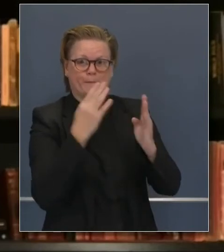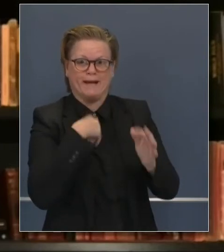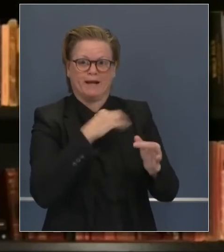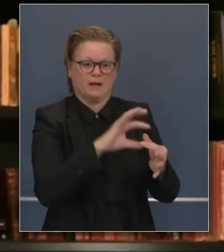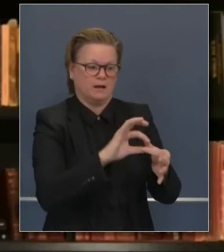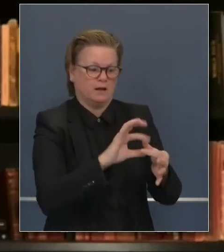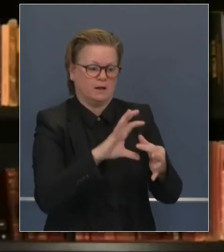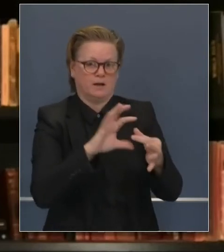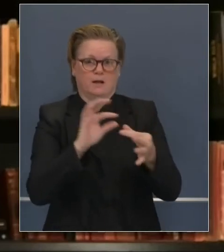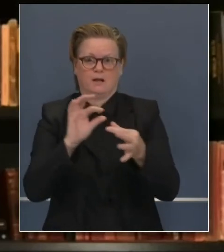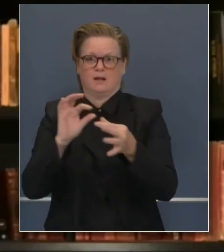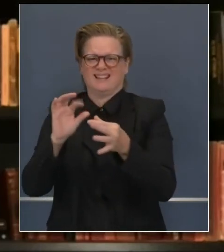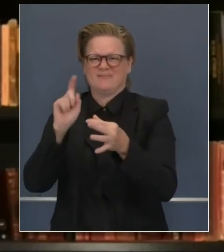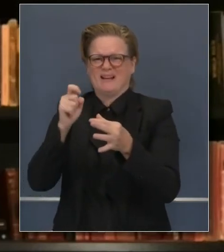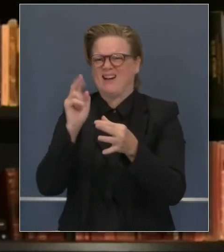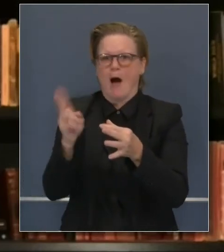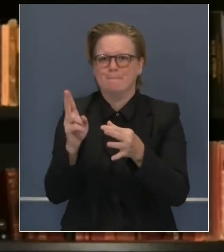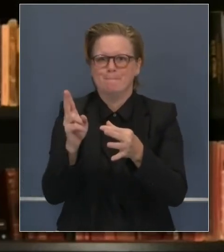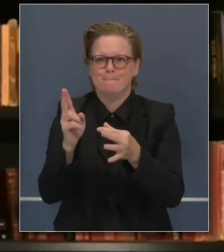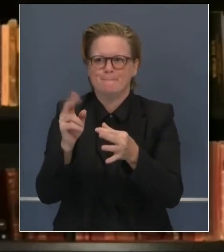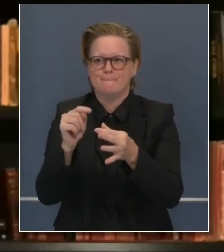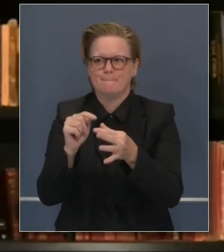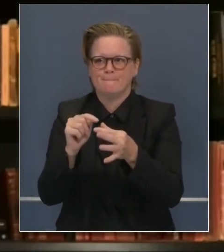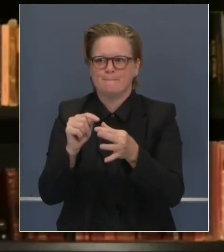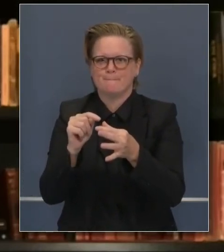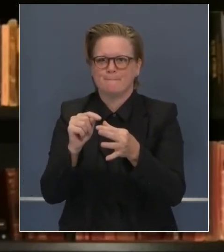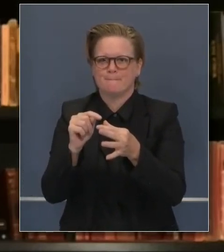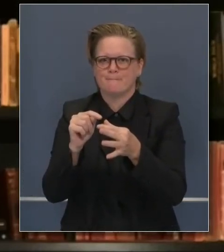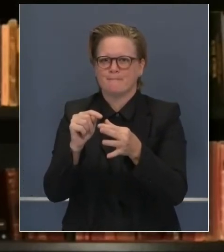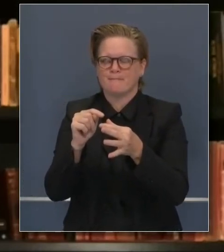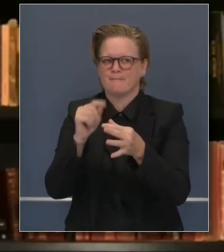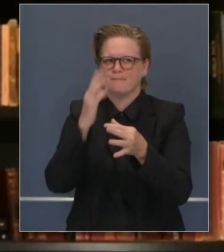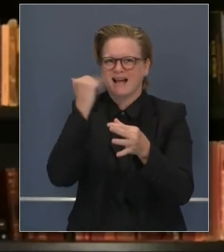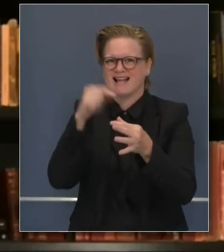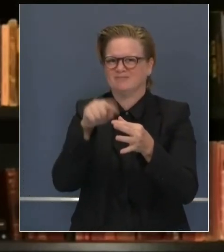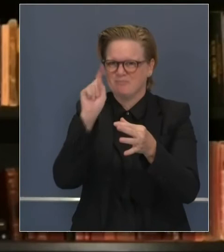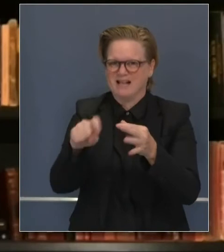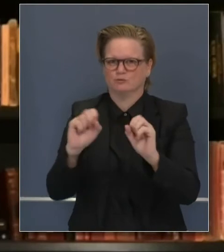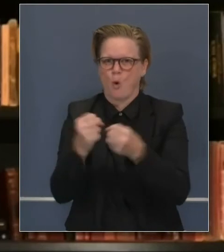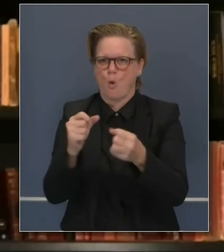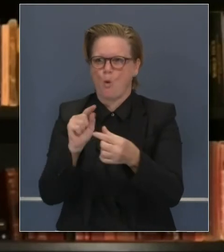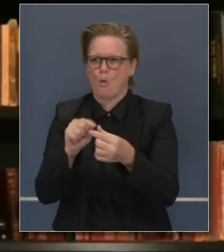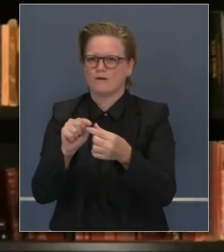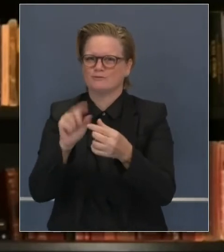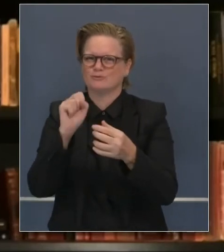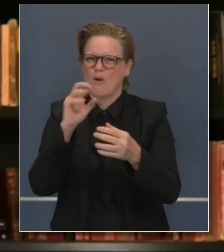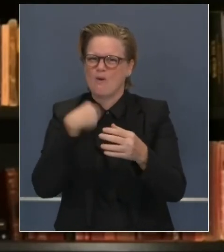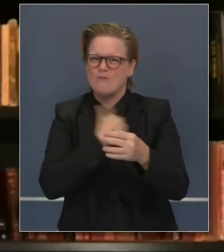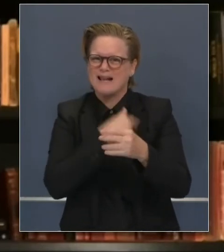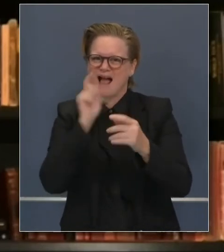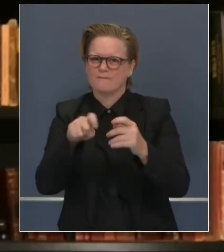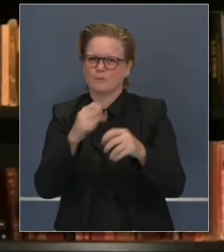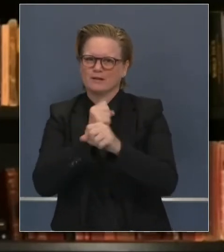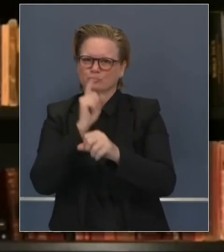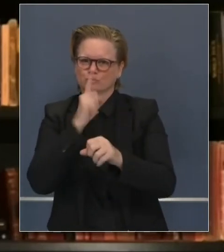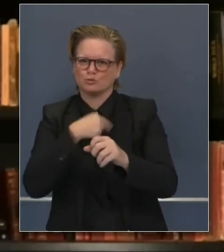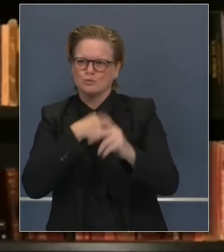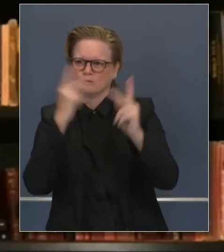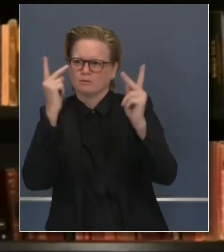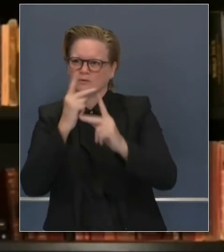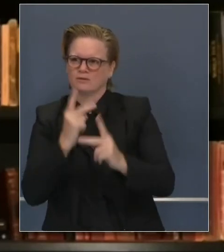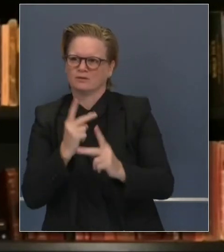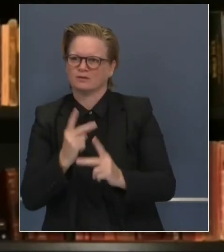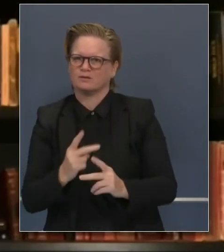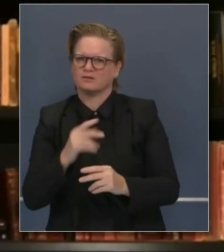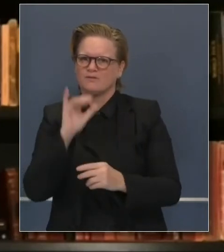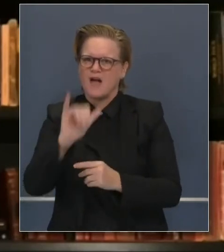vaccine. That is going to be a challenge. That is a struggle with these ultra low vaccines in terms of the storage requirements.